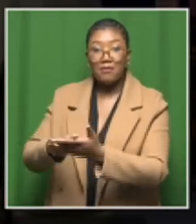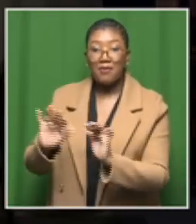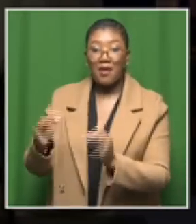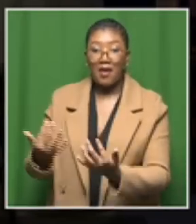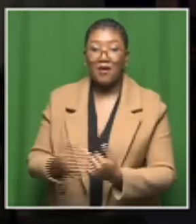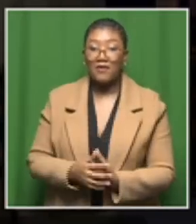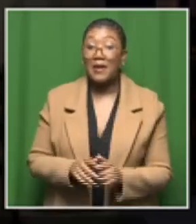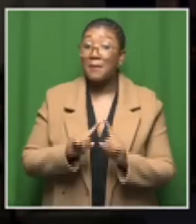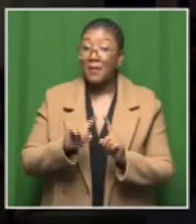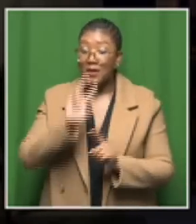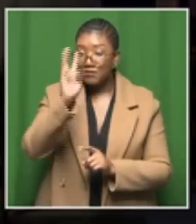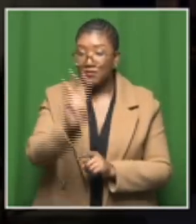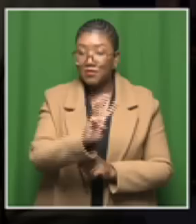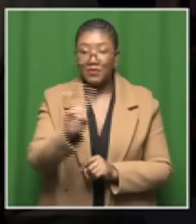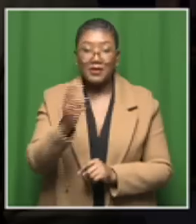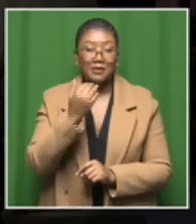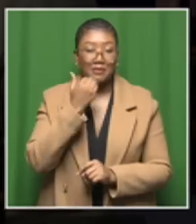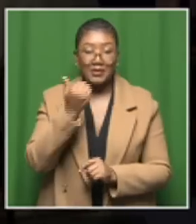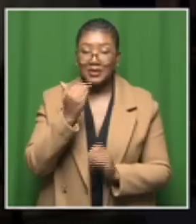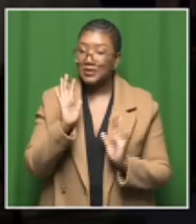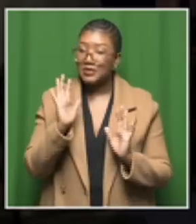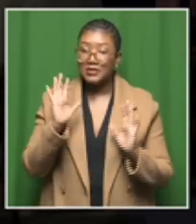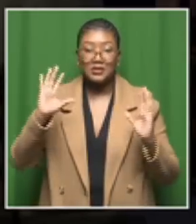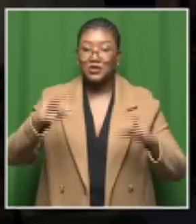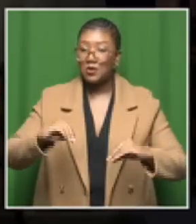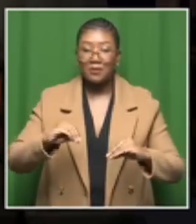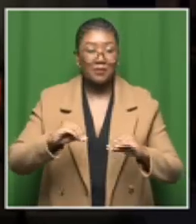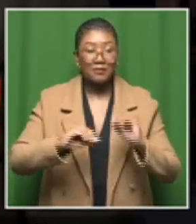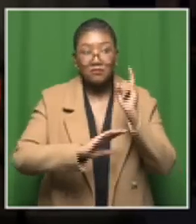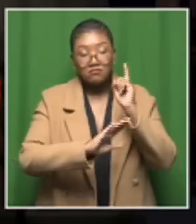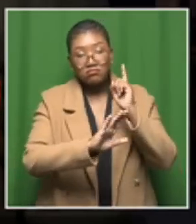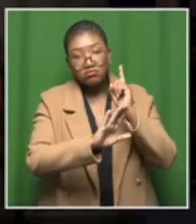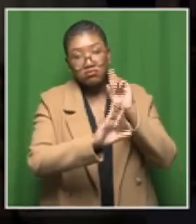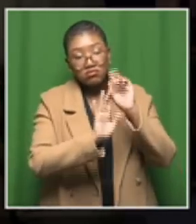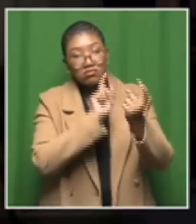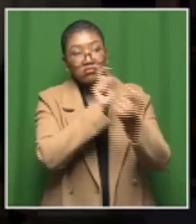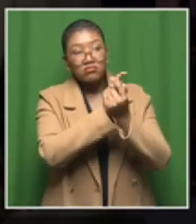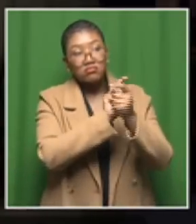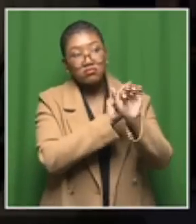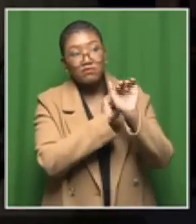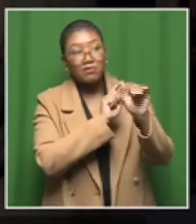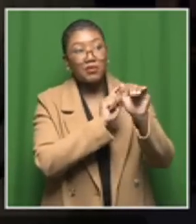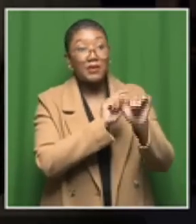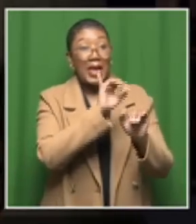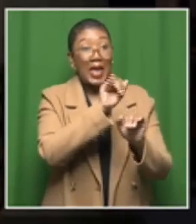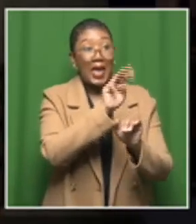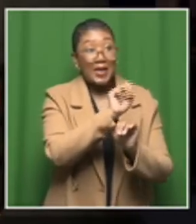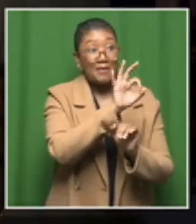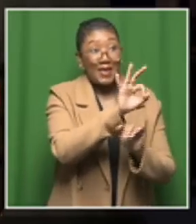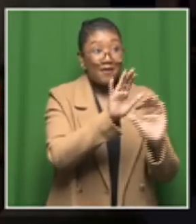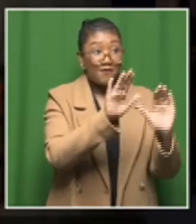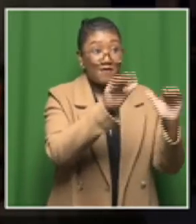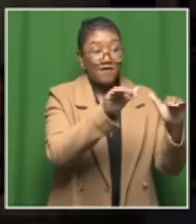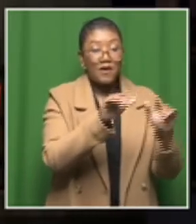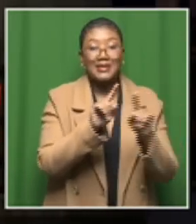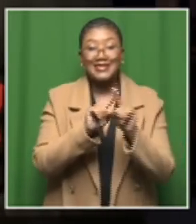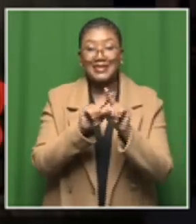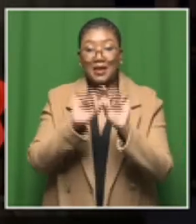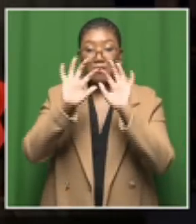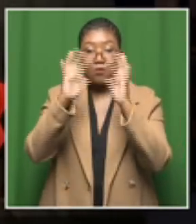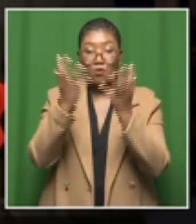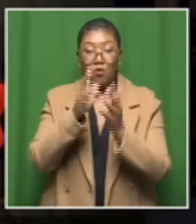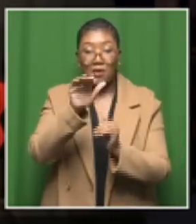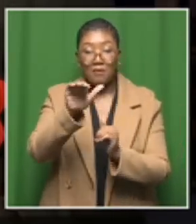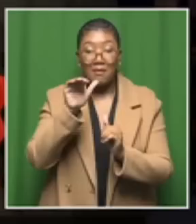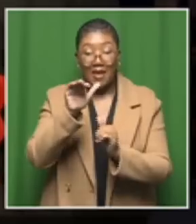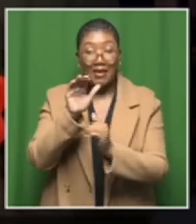World Bank and the IMF. We need to get out of avoid going to the debt trap. We think there are simple ways to collect the revenue. Number one is to give the South African